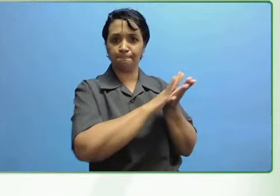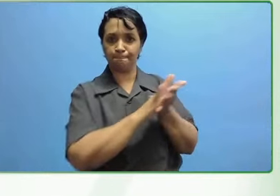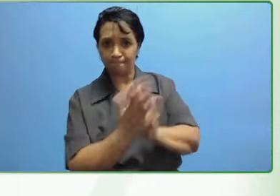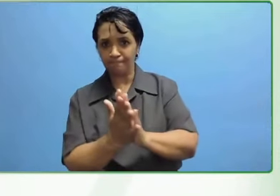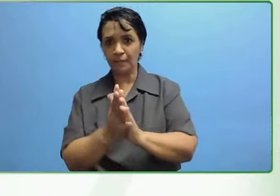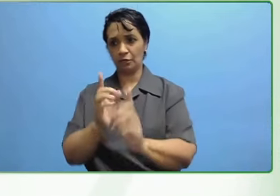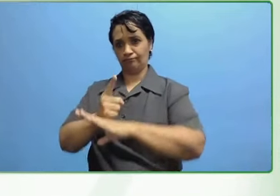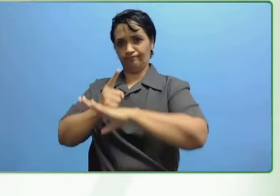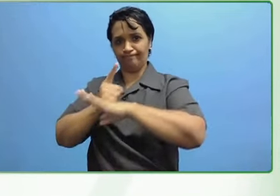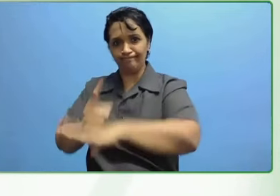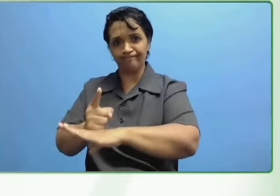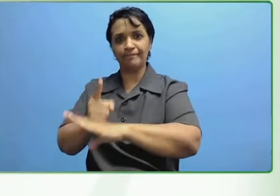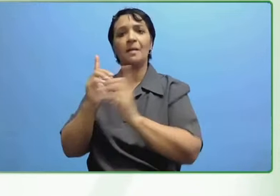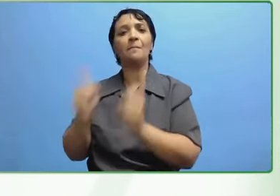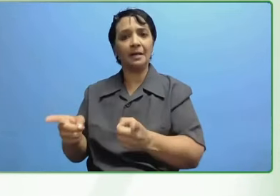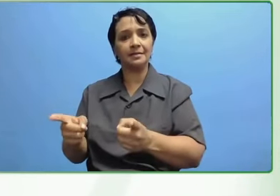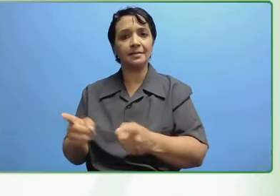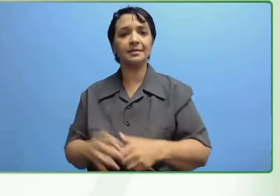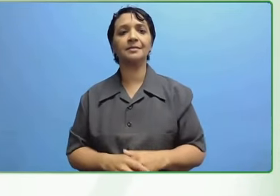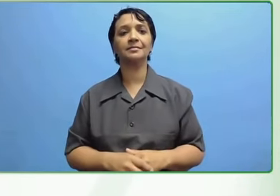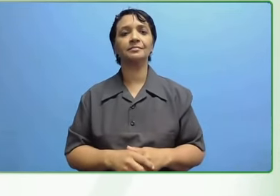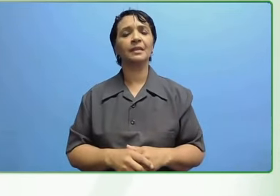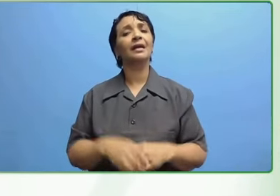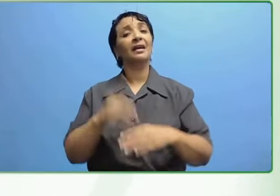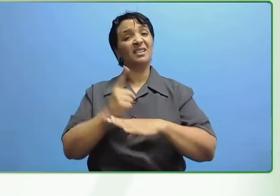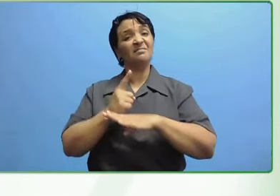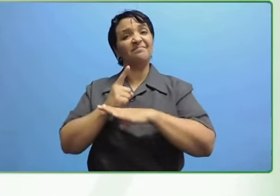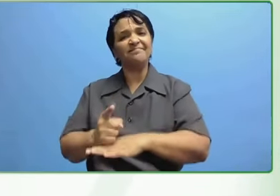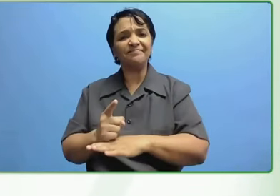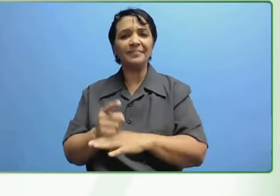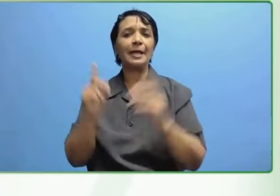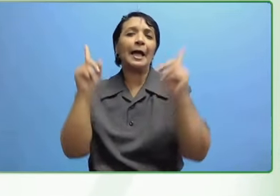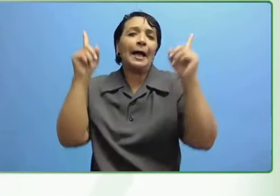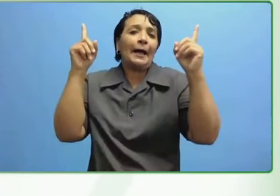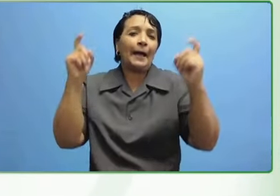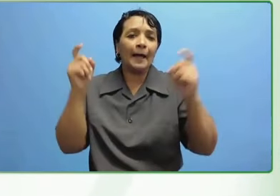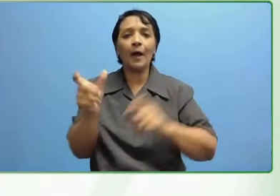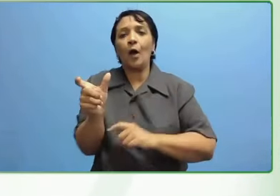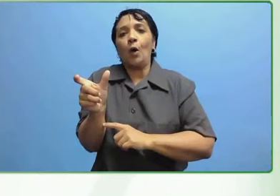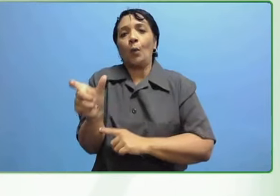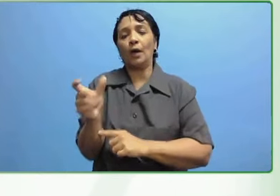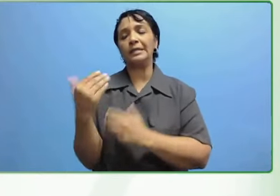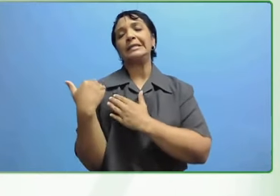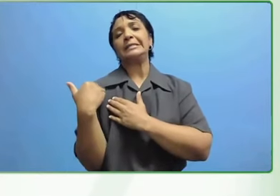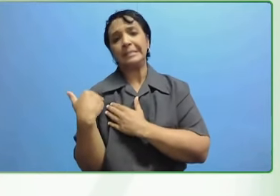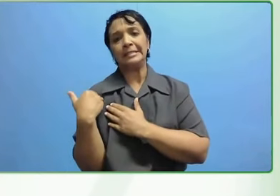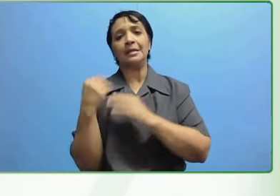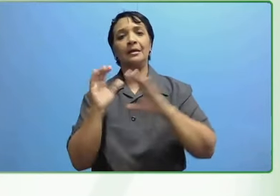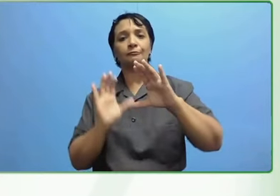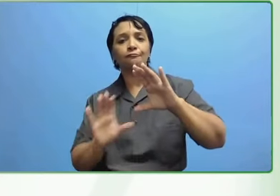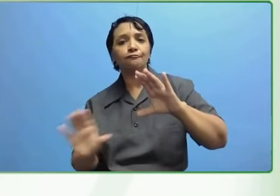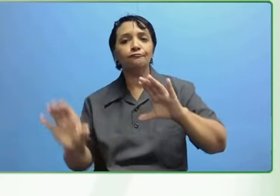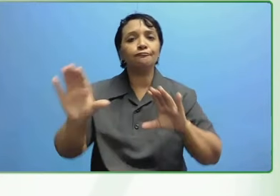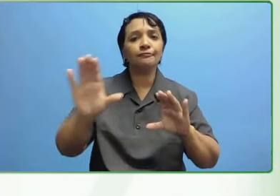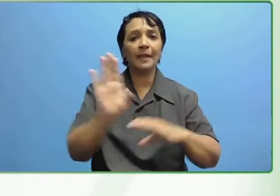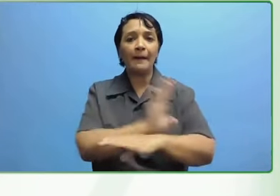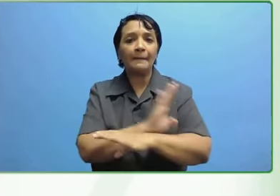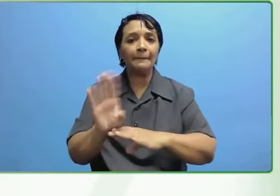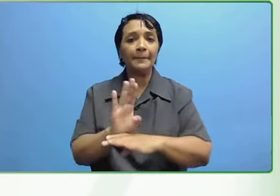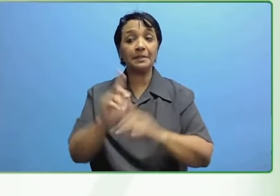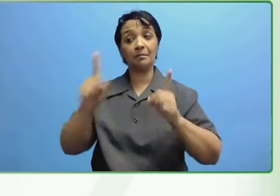enforcement. Enforcement starts very soft. It puts obligation on the economic operators to